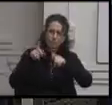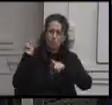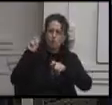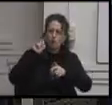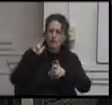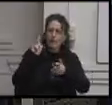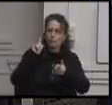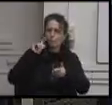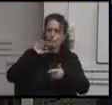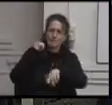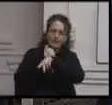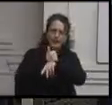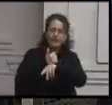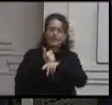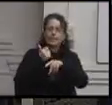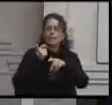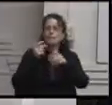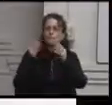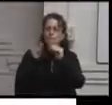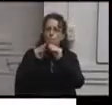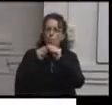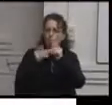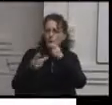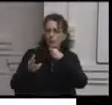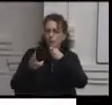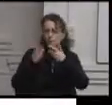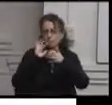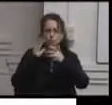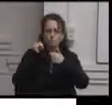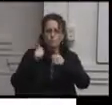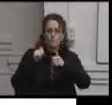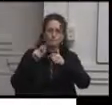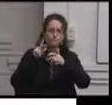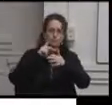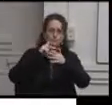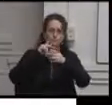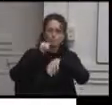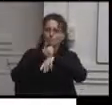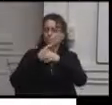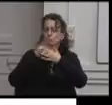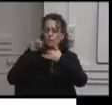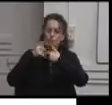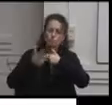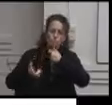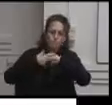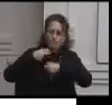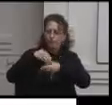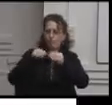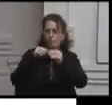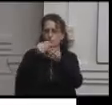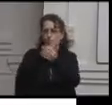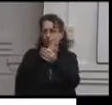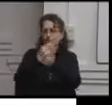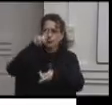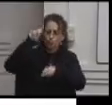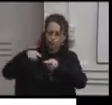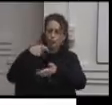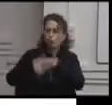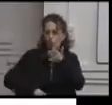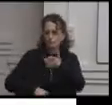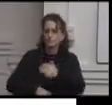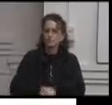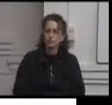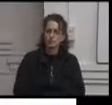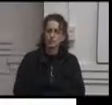Our carbon dioxide emissions are going, after a nice drop after the Honeywell project, are starting to